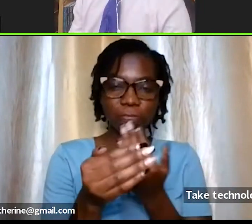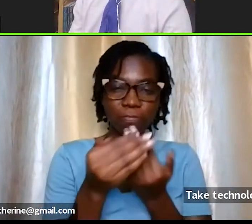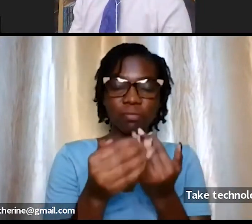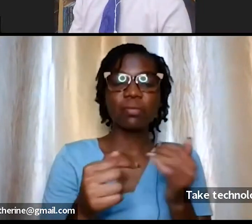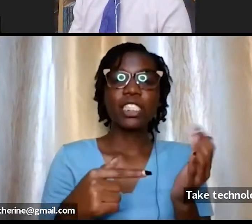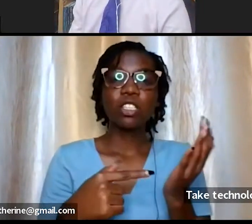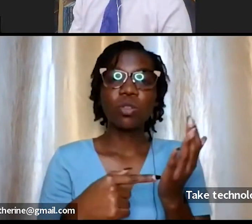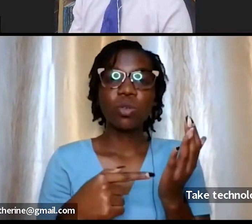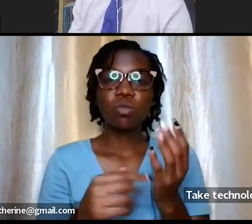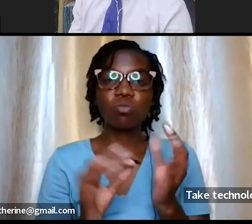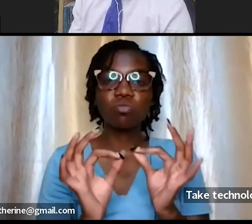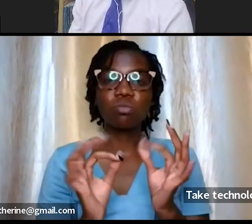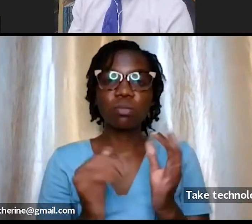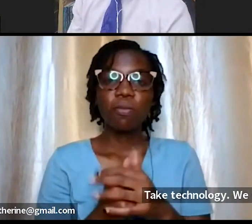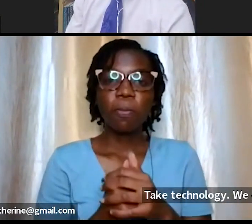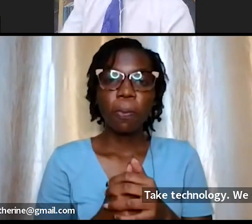Mhm.